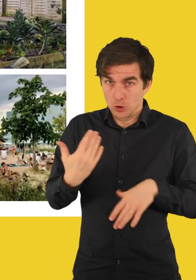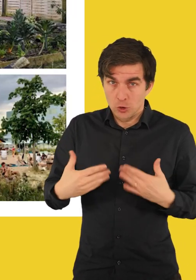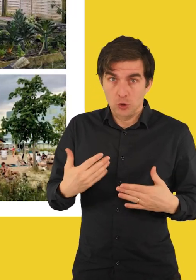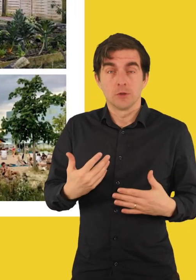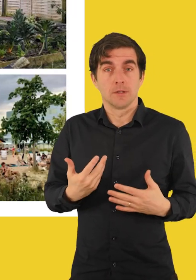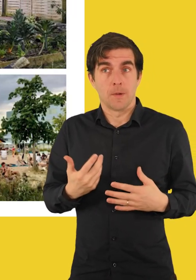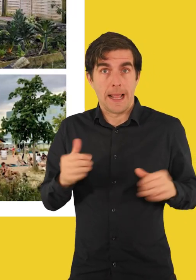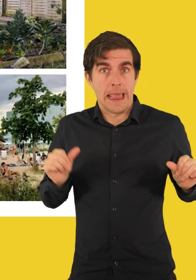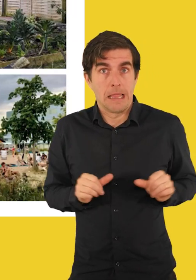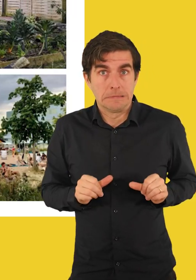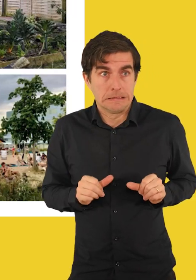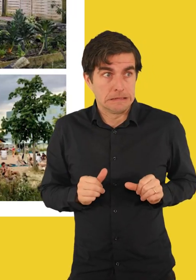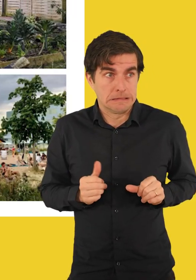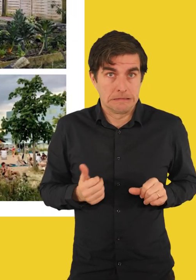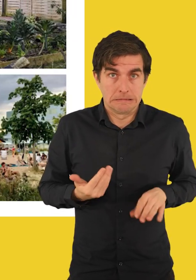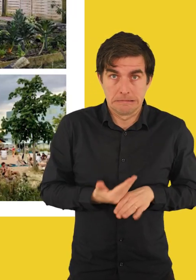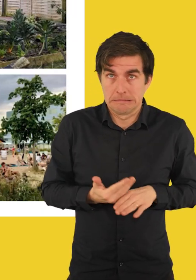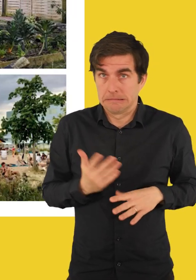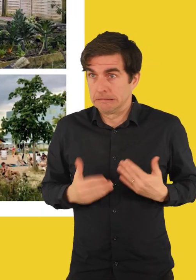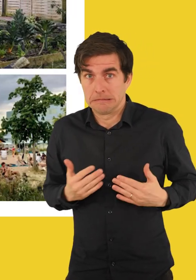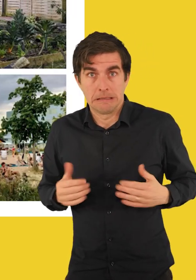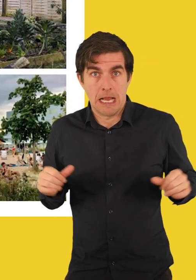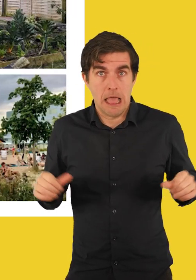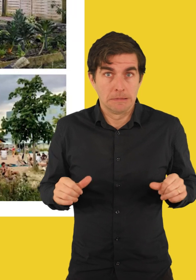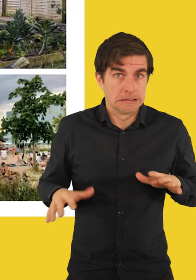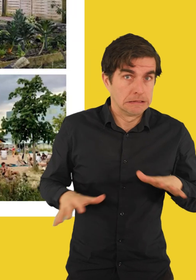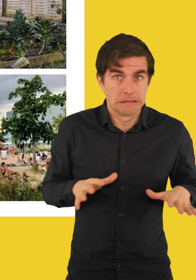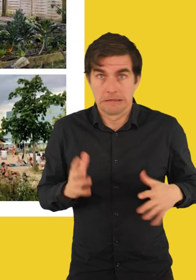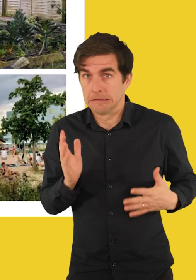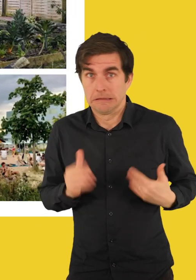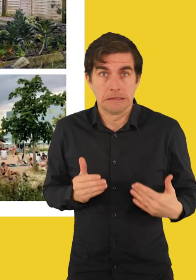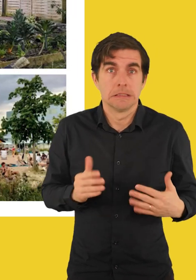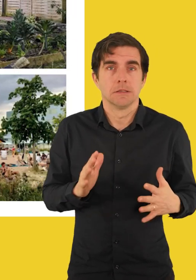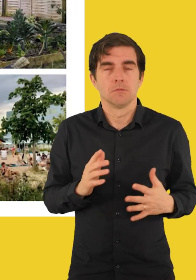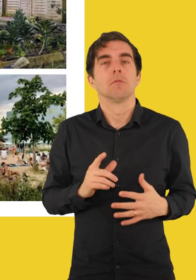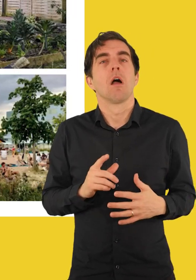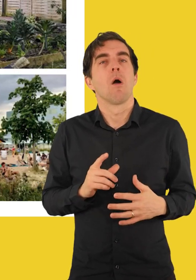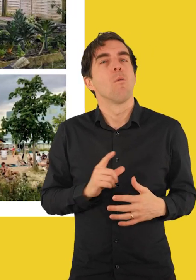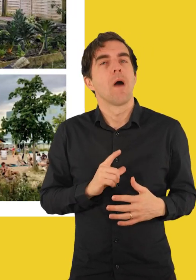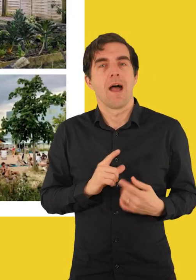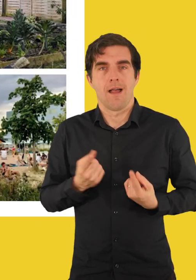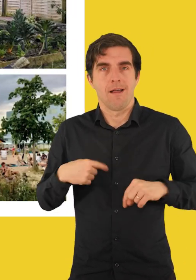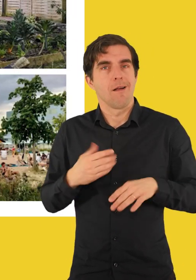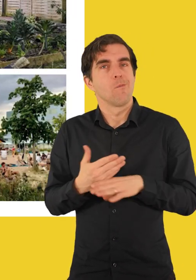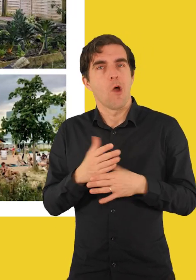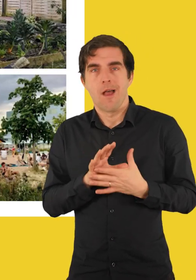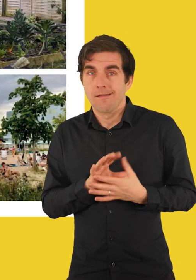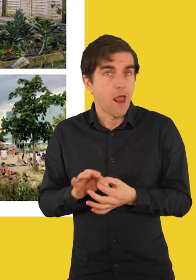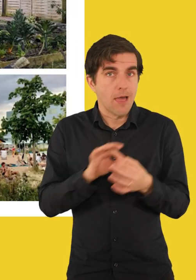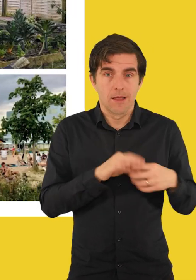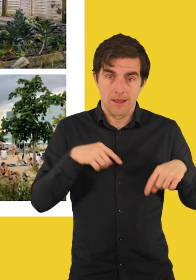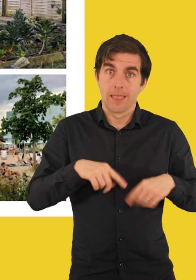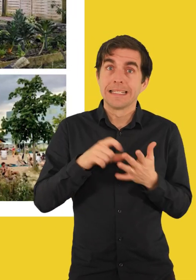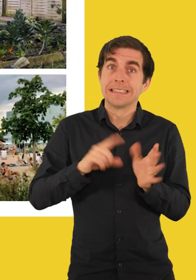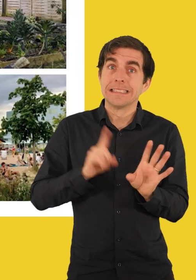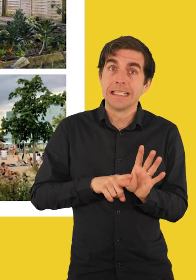organization, and we have to get to reckon about the limitations that are there. But because we work together